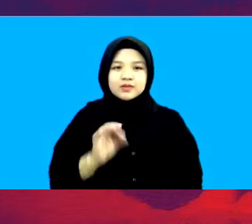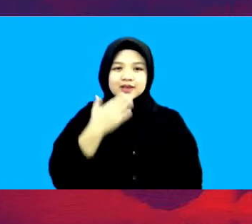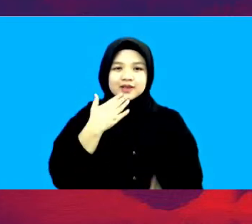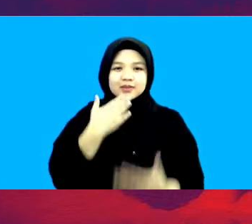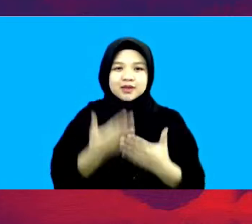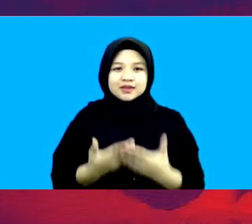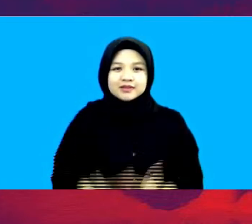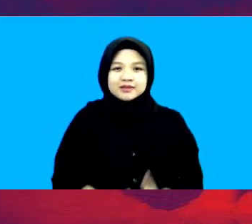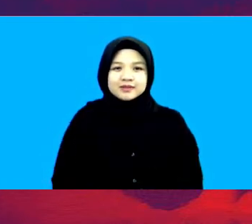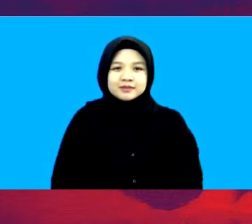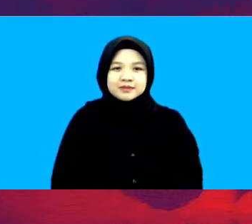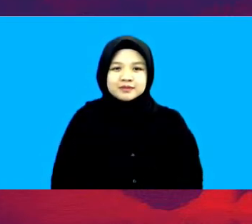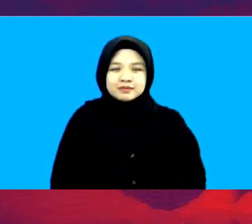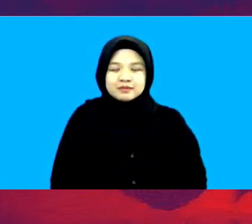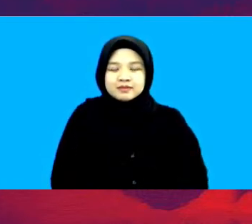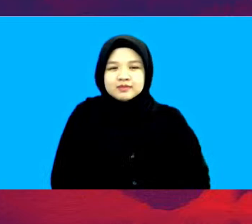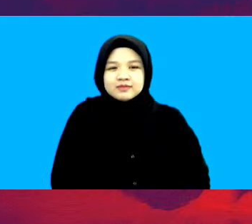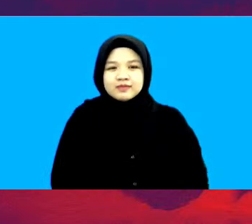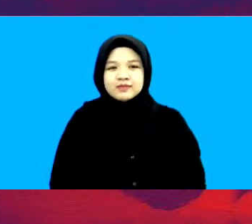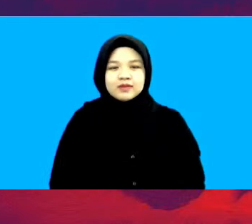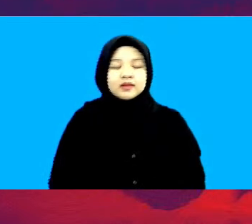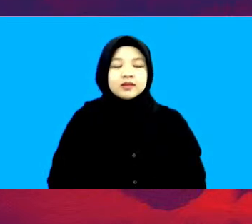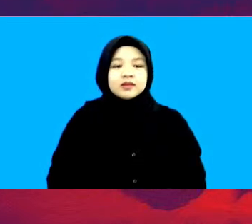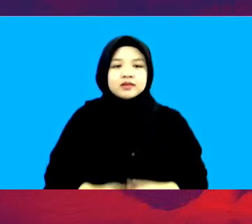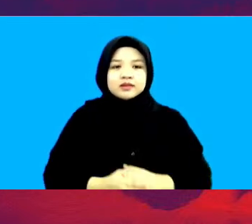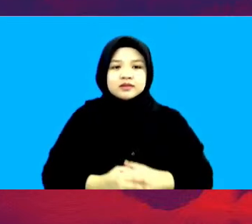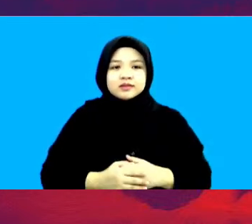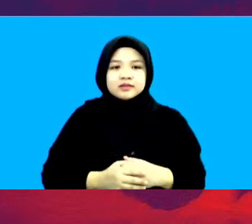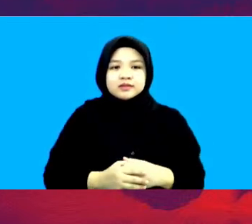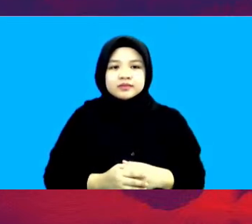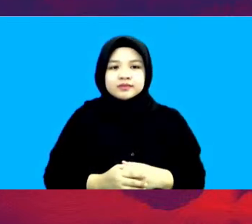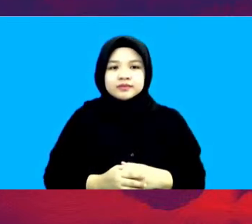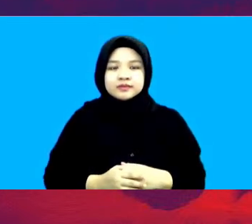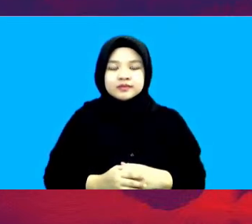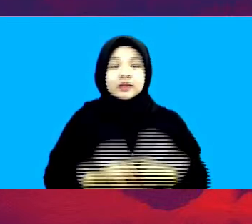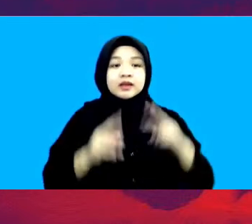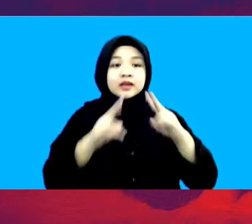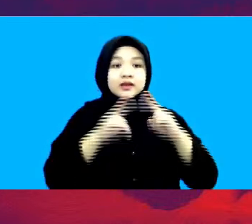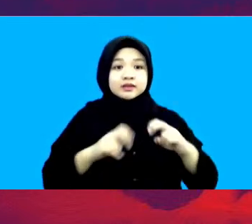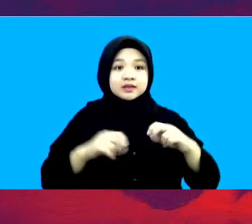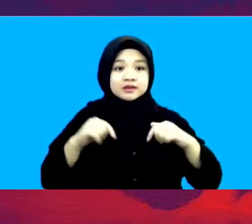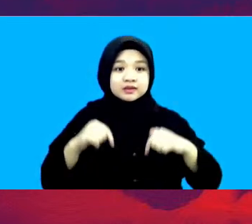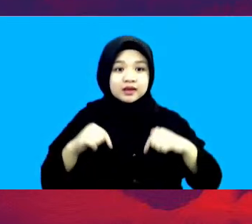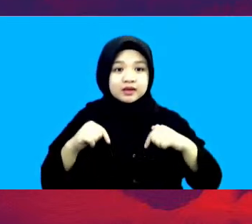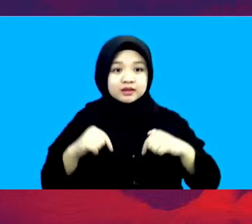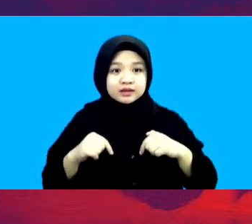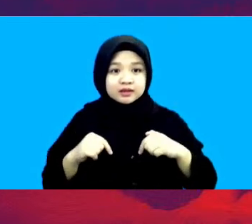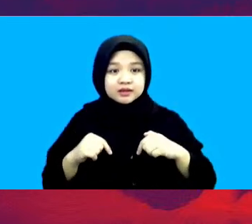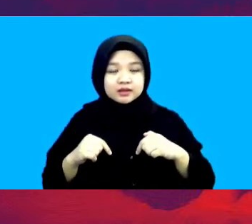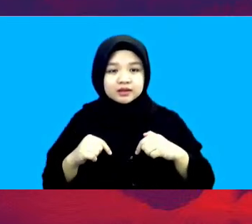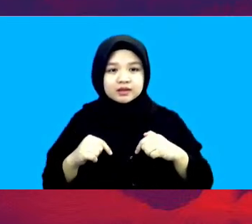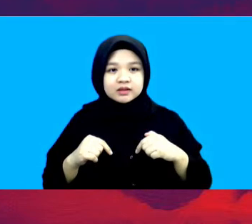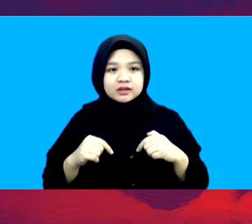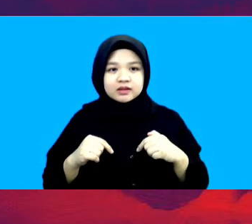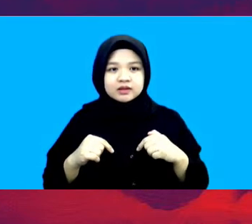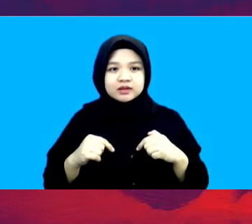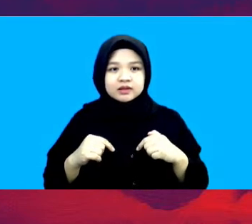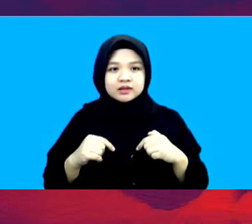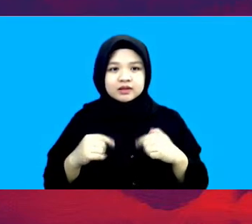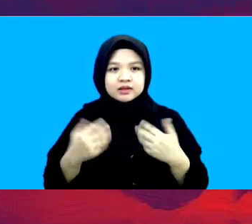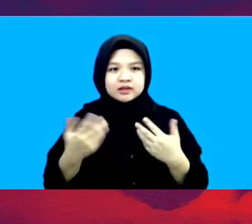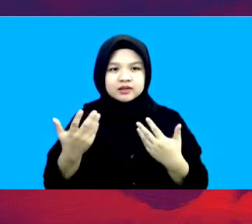measures. So it's quite an amazing example. I know India does a lot of good reporting of FGT as well, at